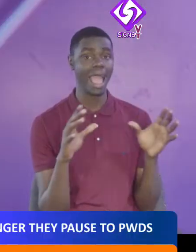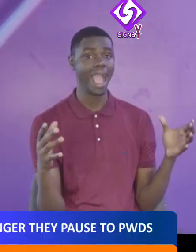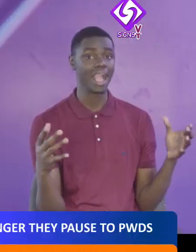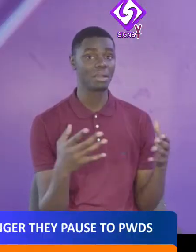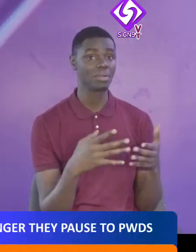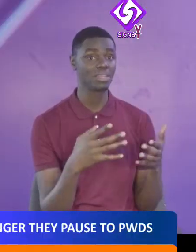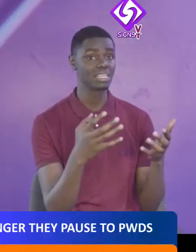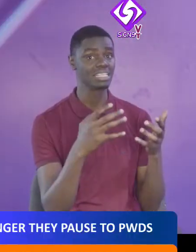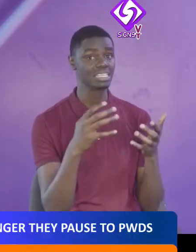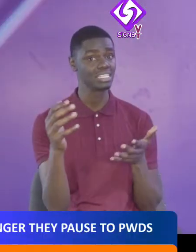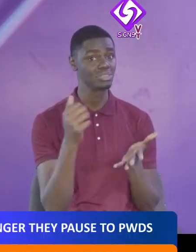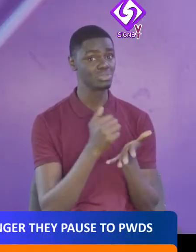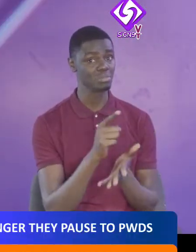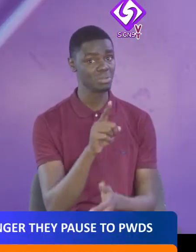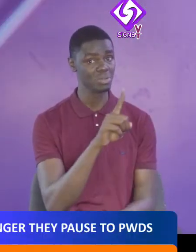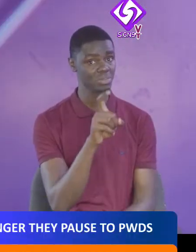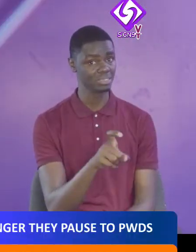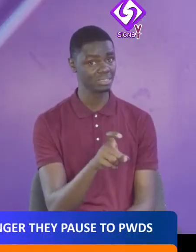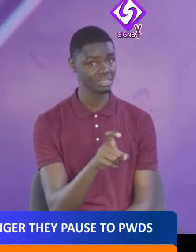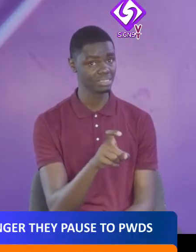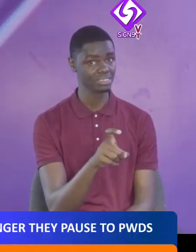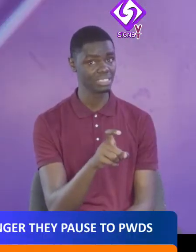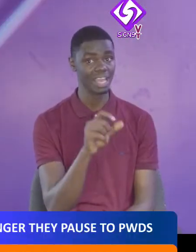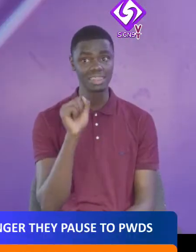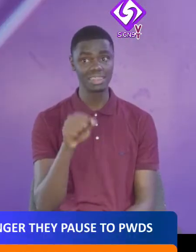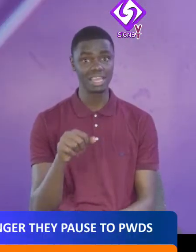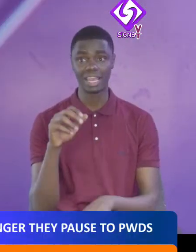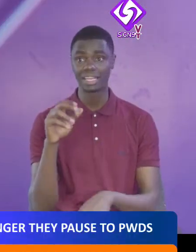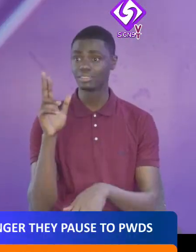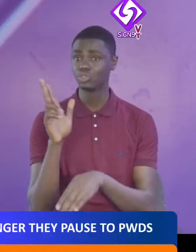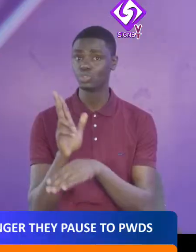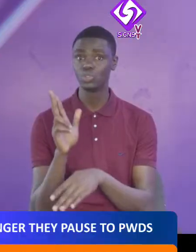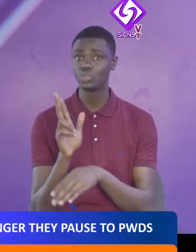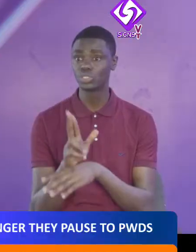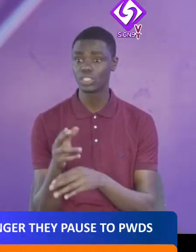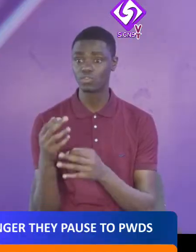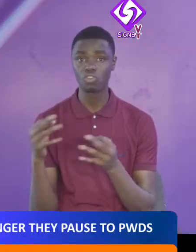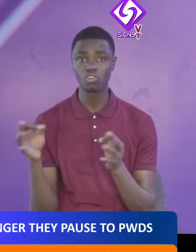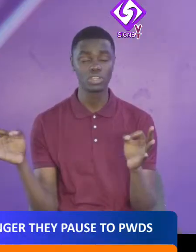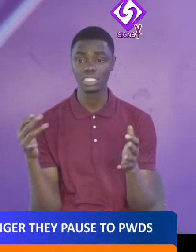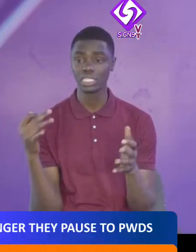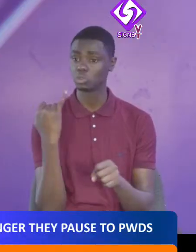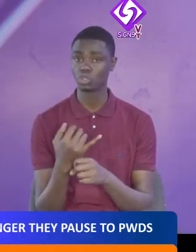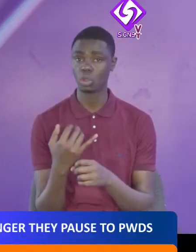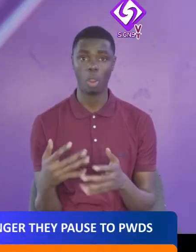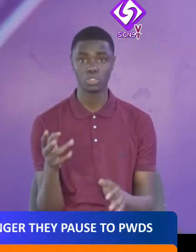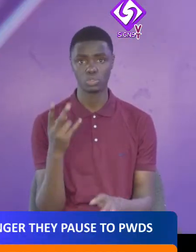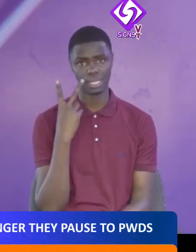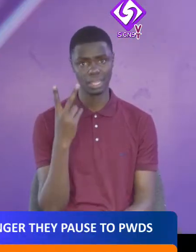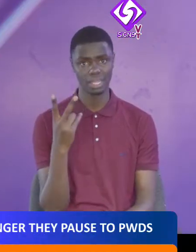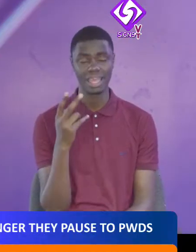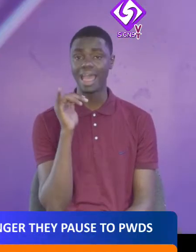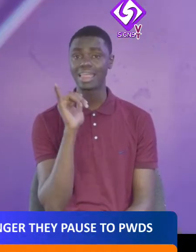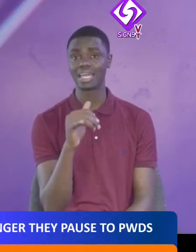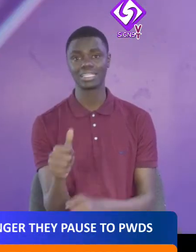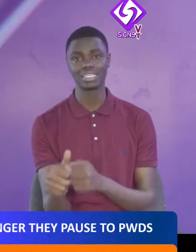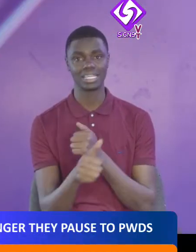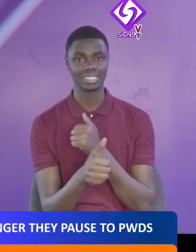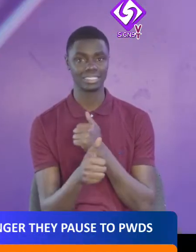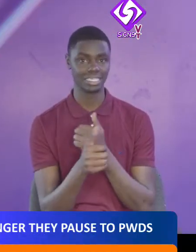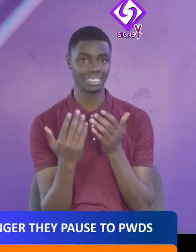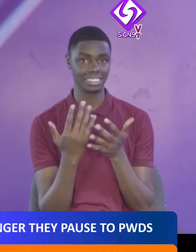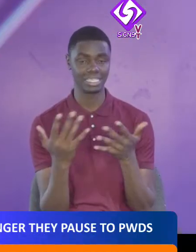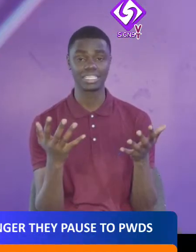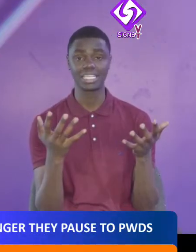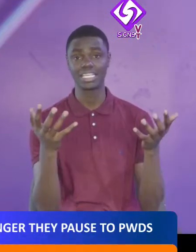hire you? And they can do it for free. Nimepoteza kazi. So it's a dangerous thing. Absolutely. I don't know how it's going to be